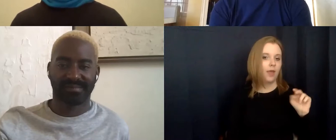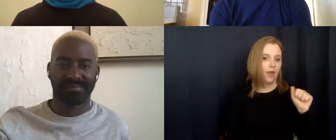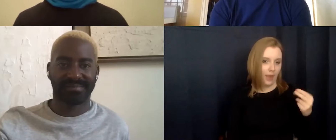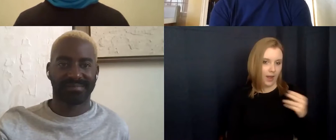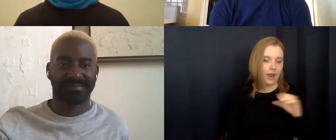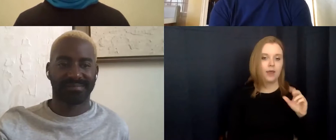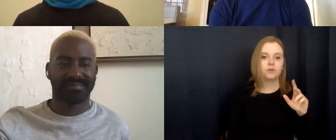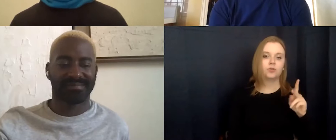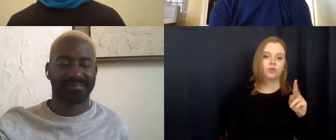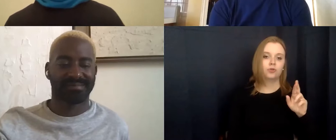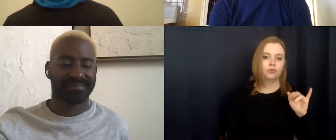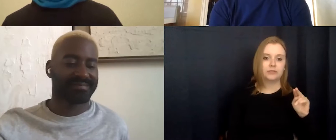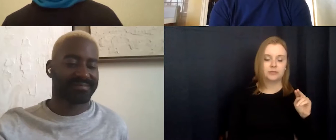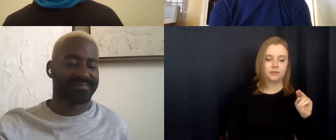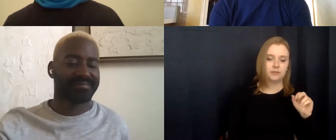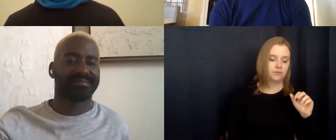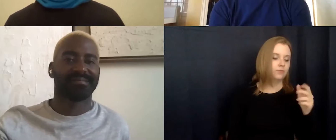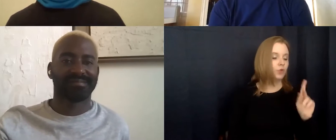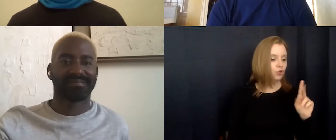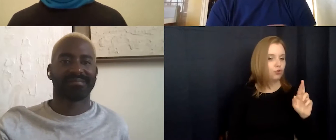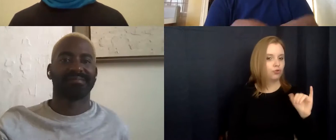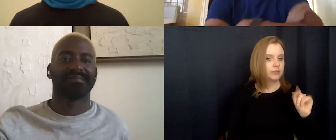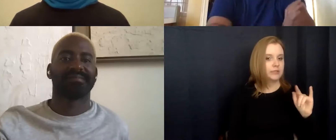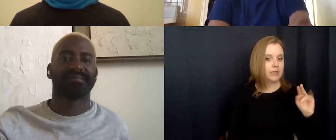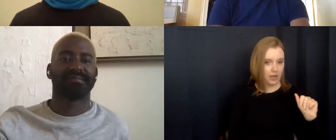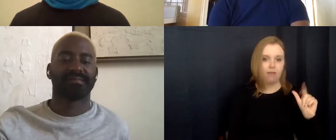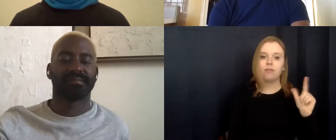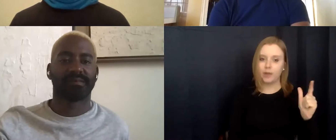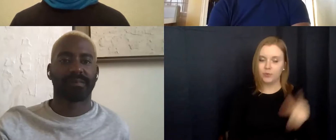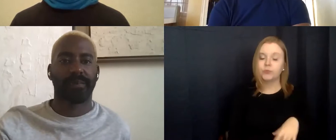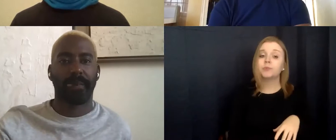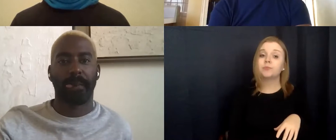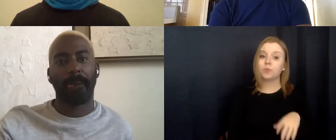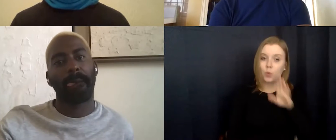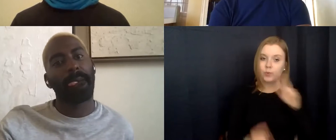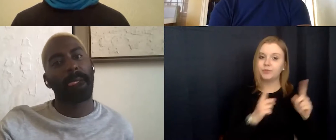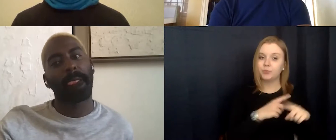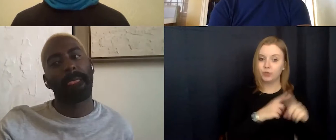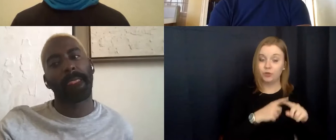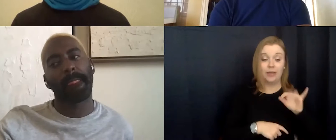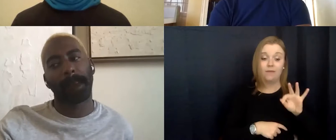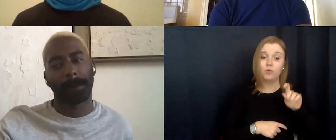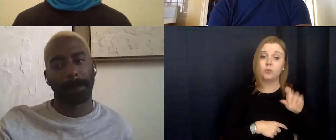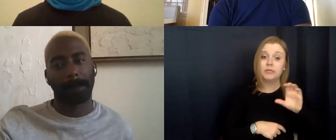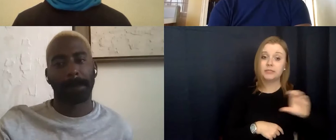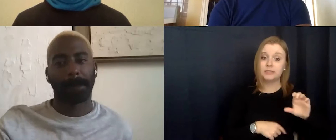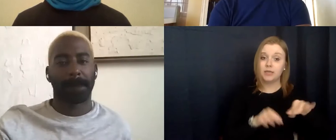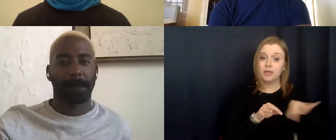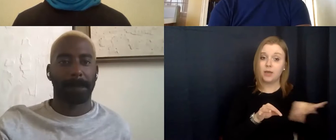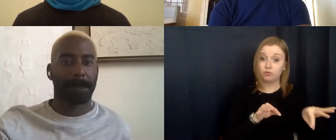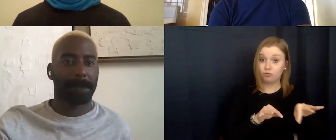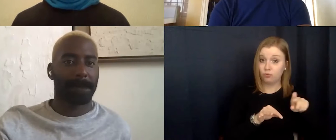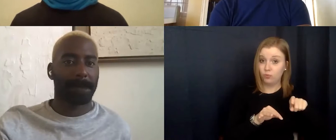Christine later. If you require the CC caption, that